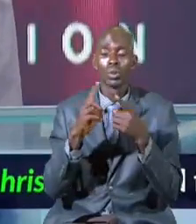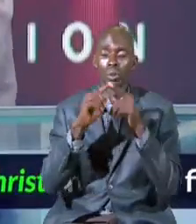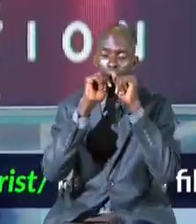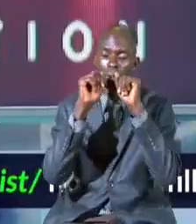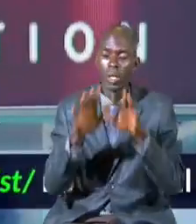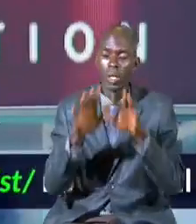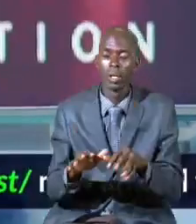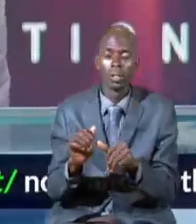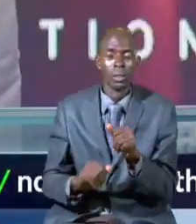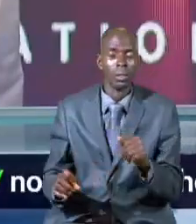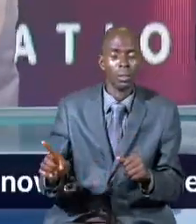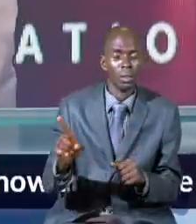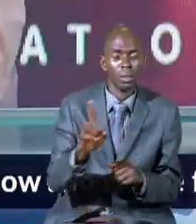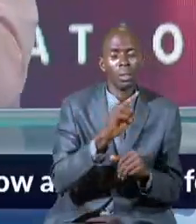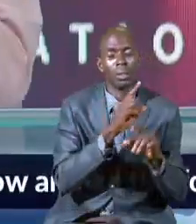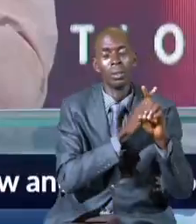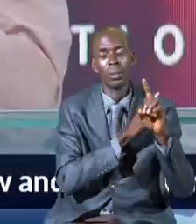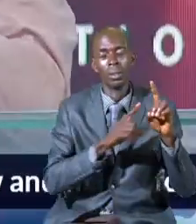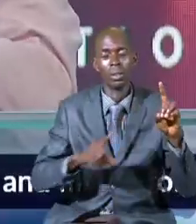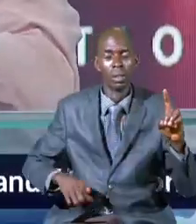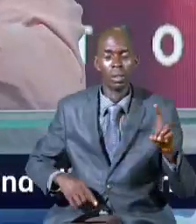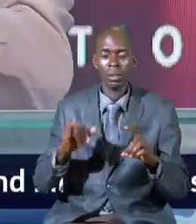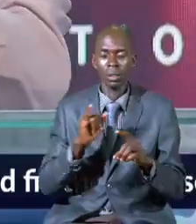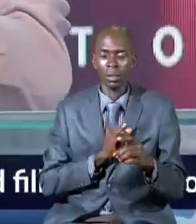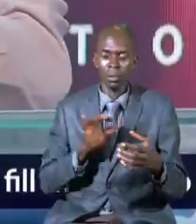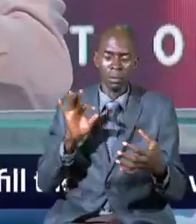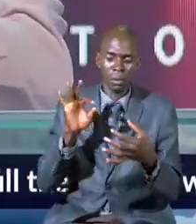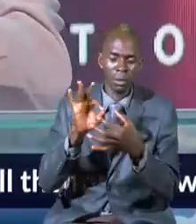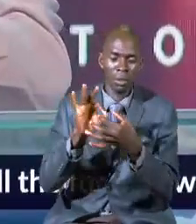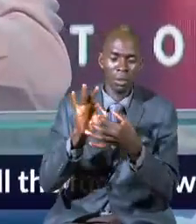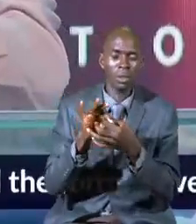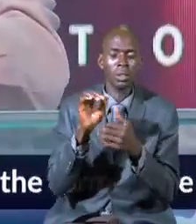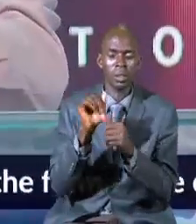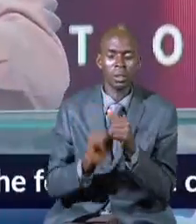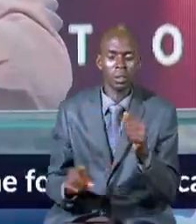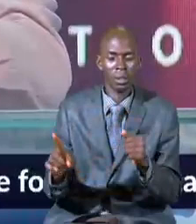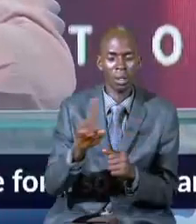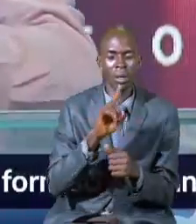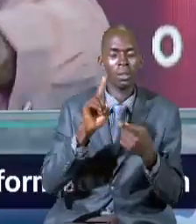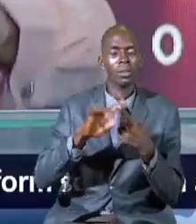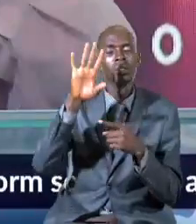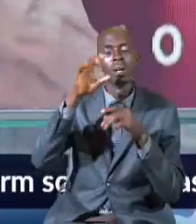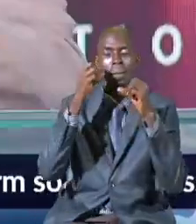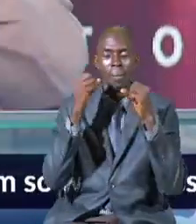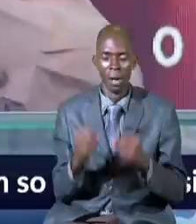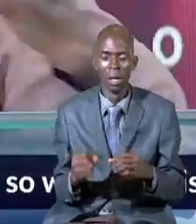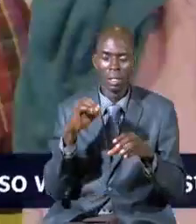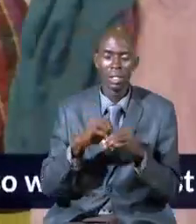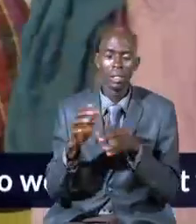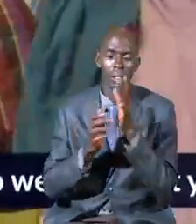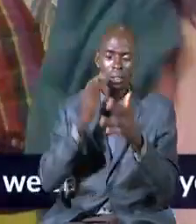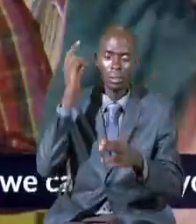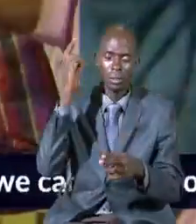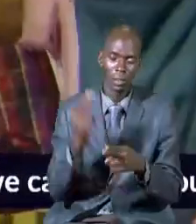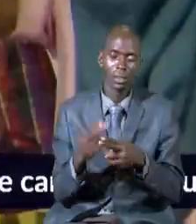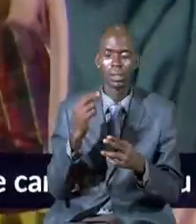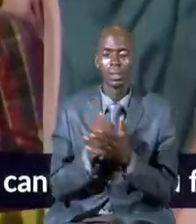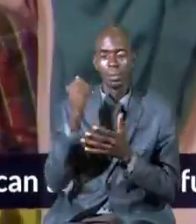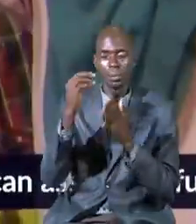everyone. Lord, I connect everyone with your power in Jesus'